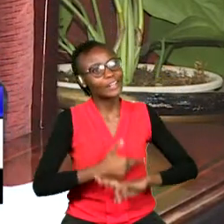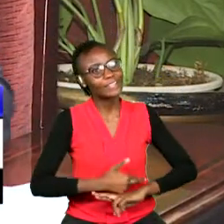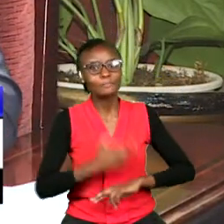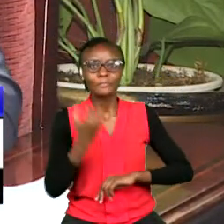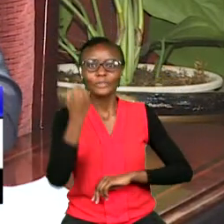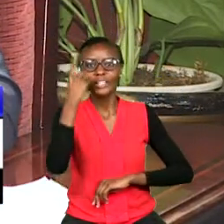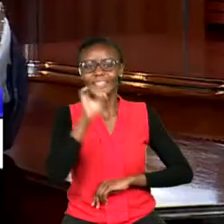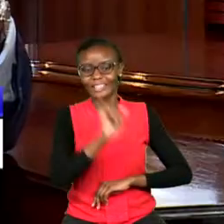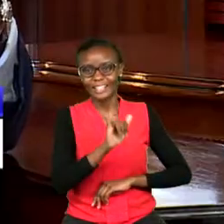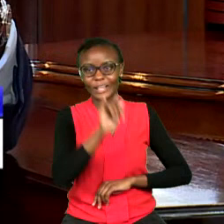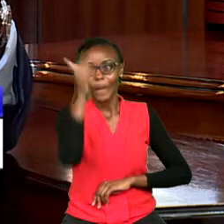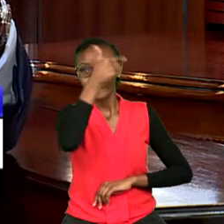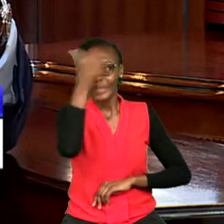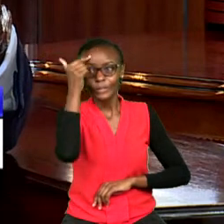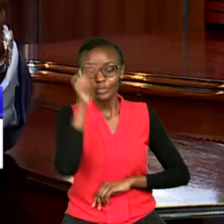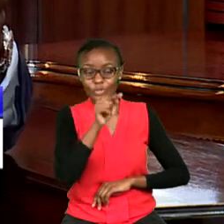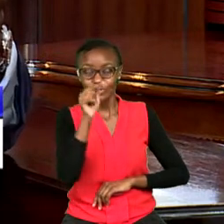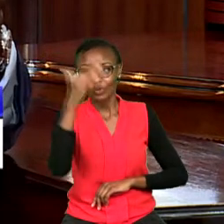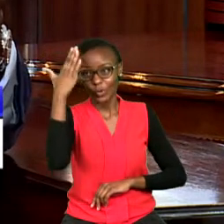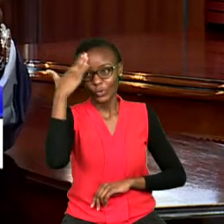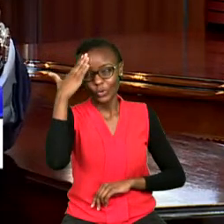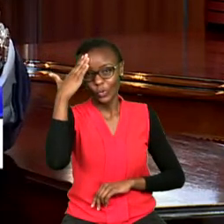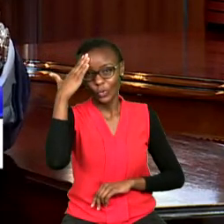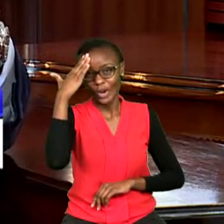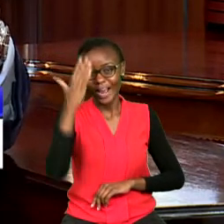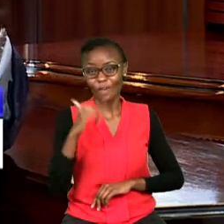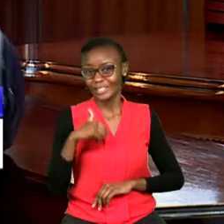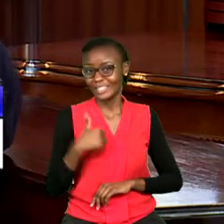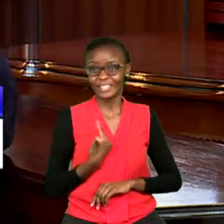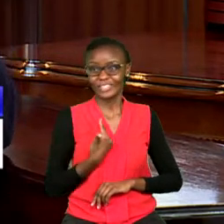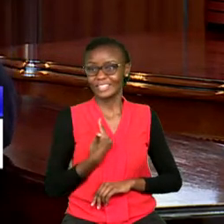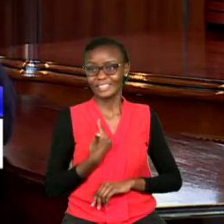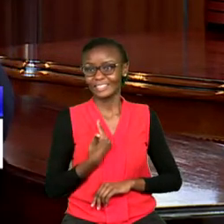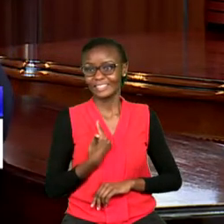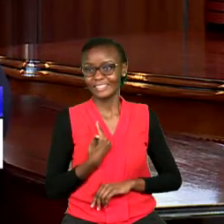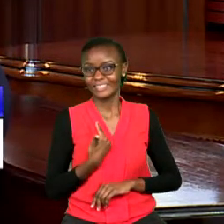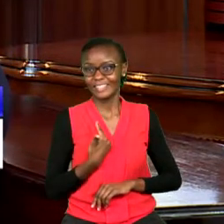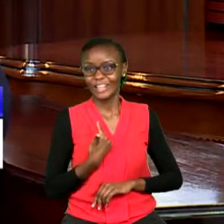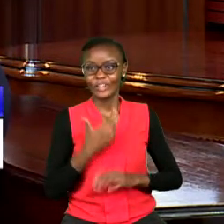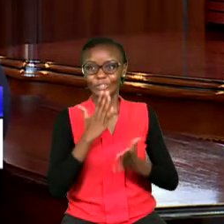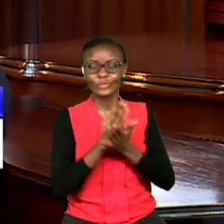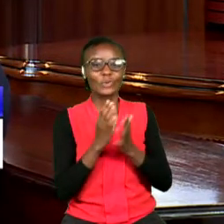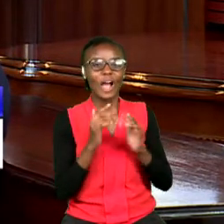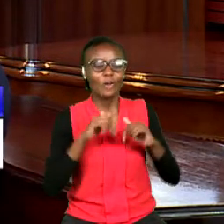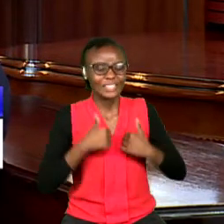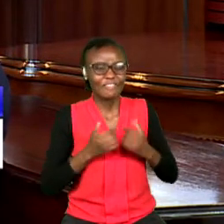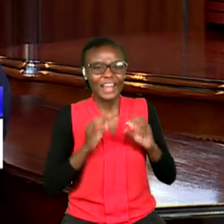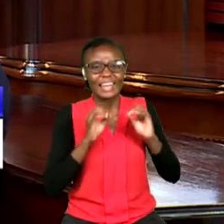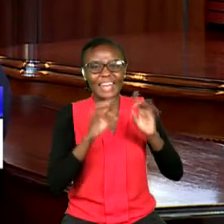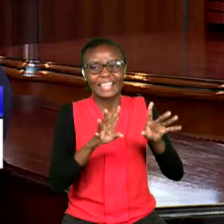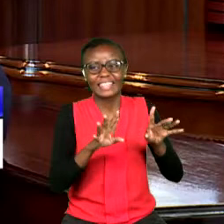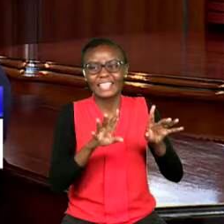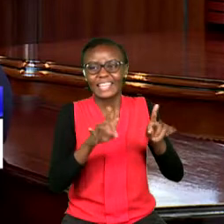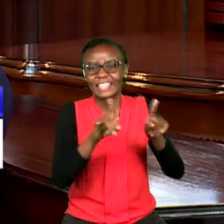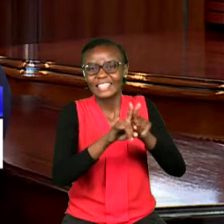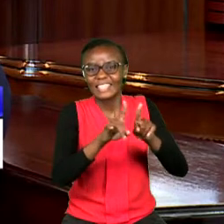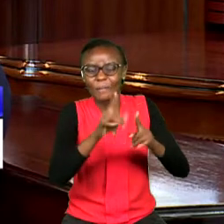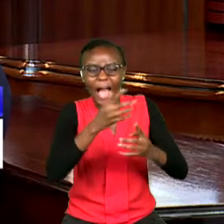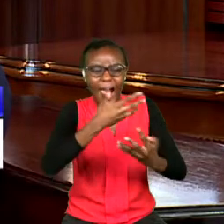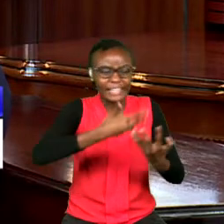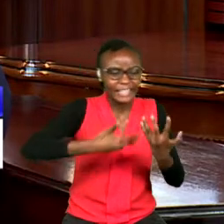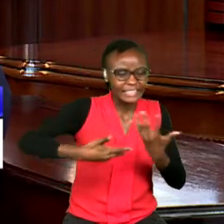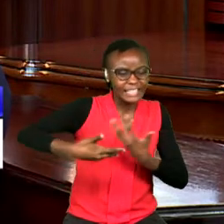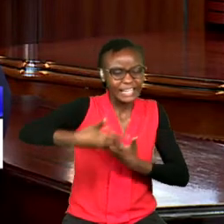because we are nothing but our references. The way I've been socialized, the way I've